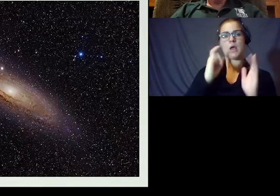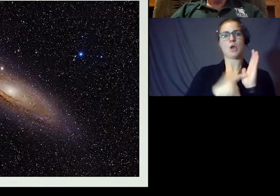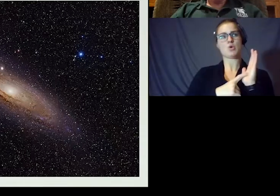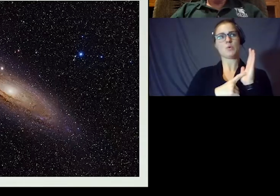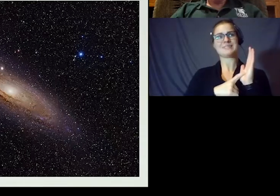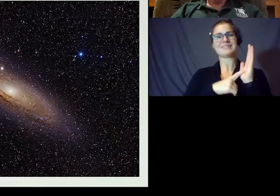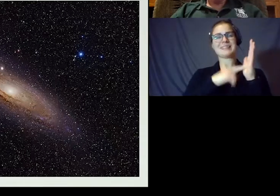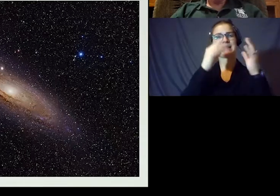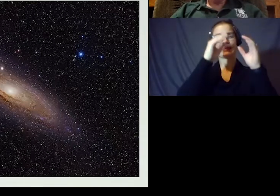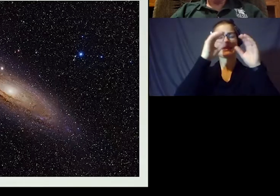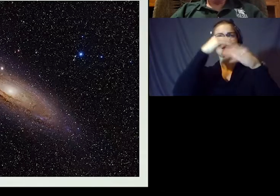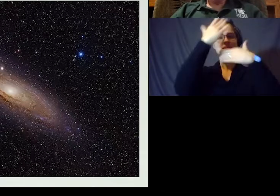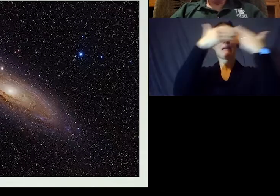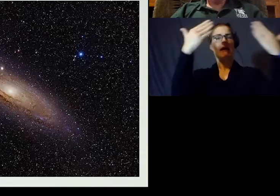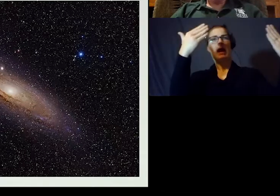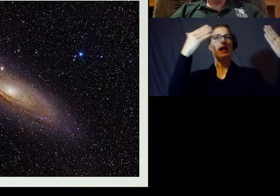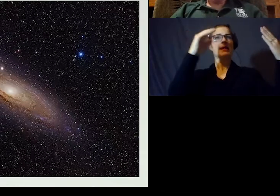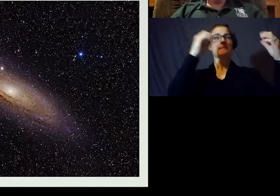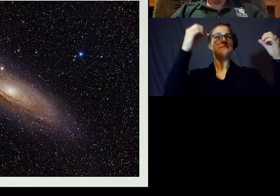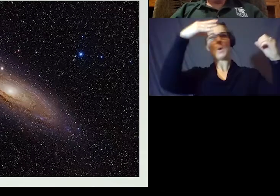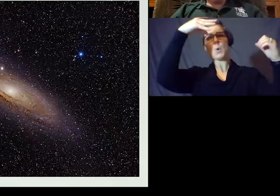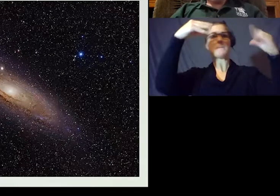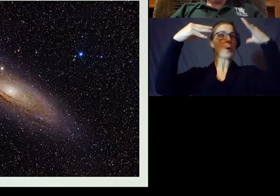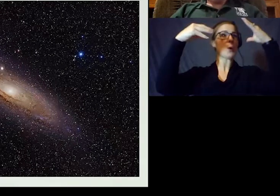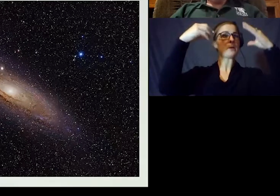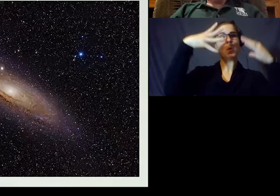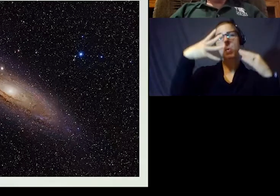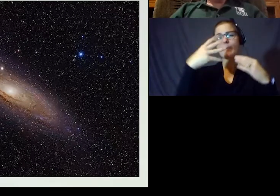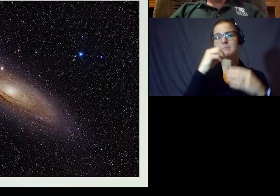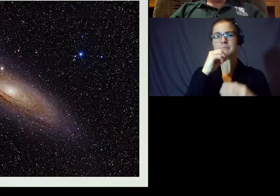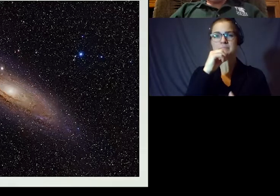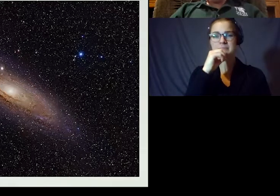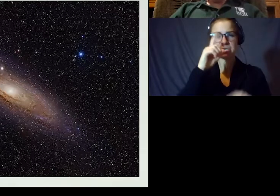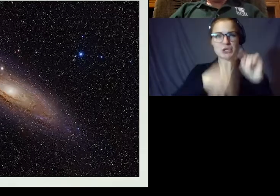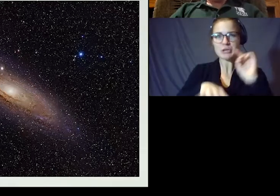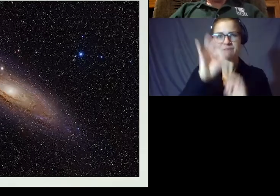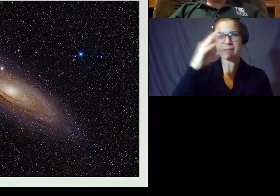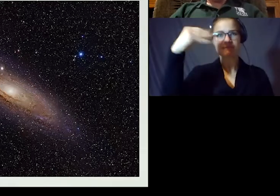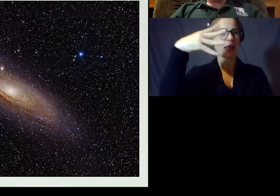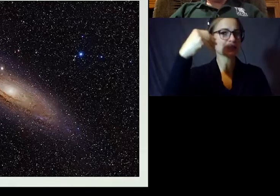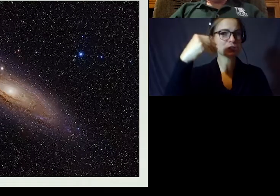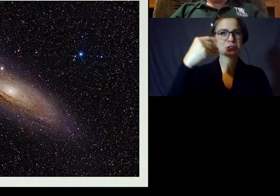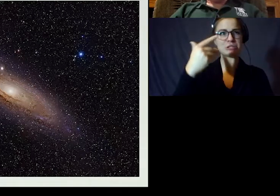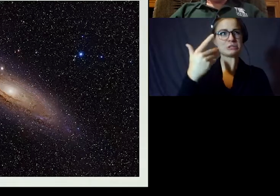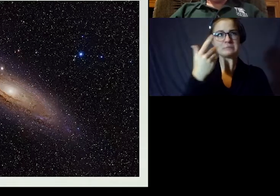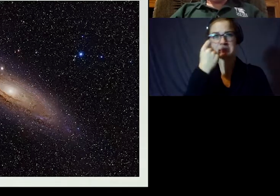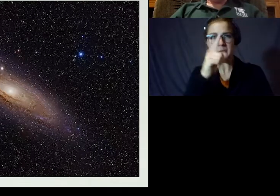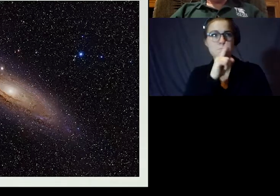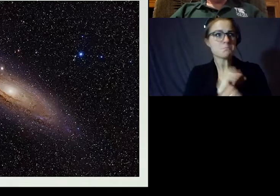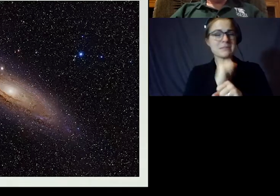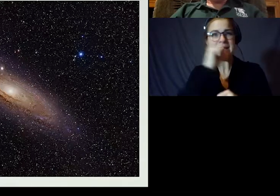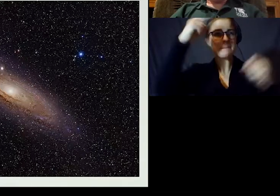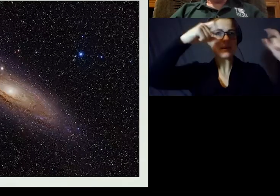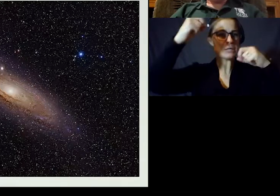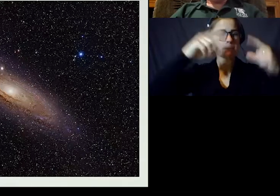but didn't see an actual meteor. Is that common? They weren't sure where the flash was coming from. I don't know what that is. Okay. I'm